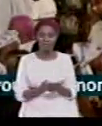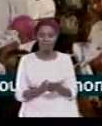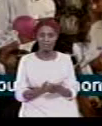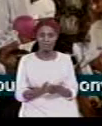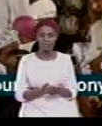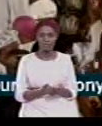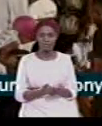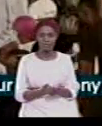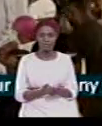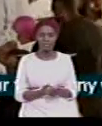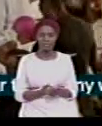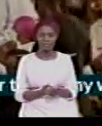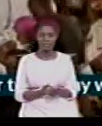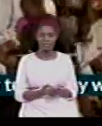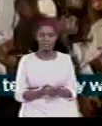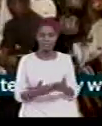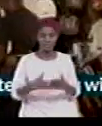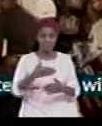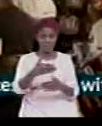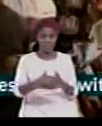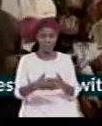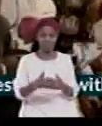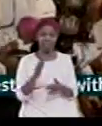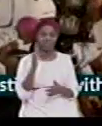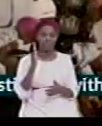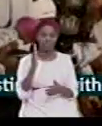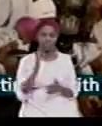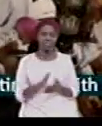The next testimony.